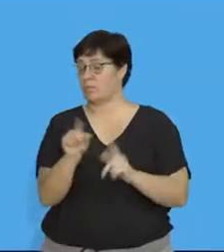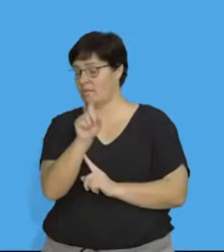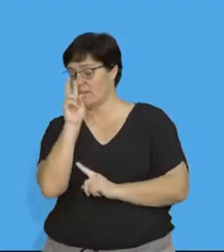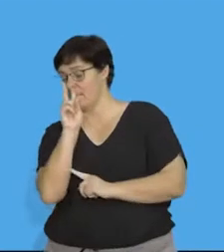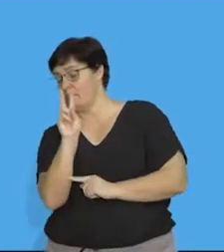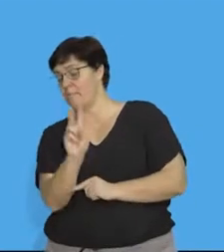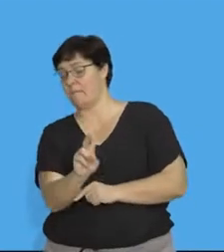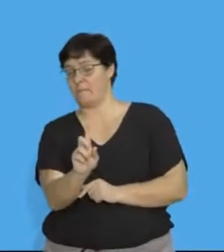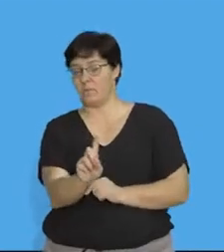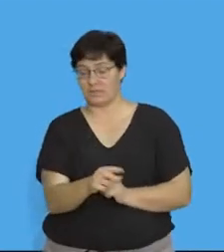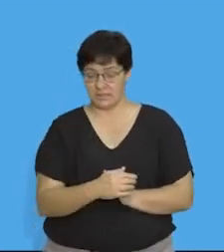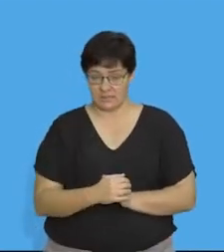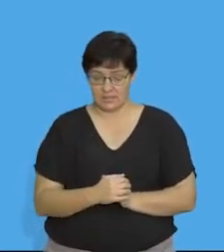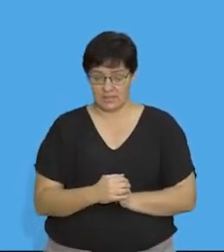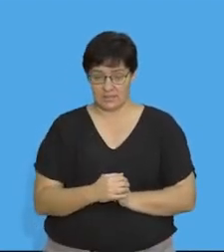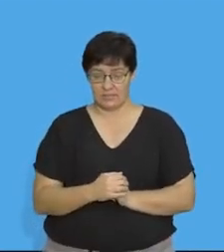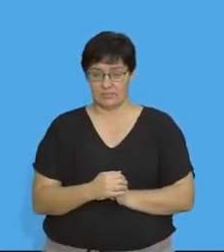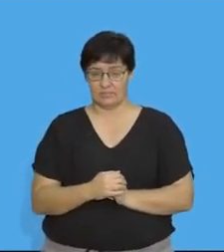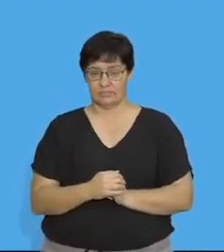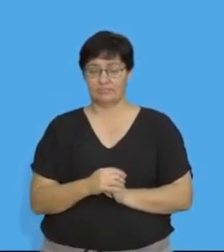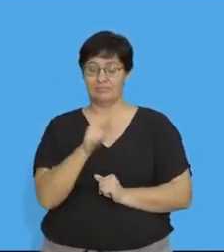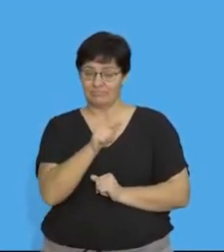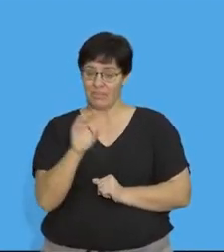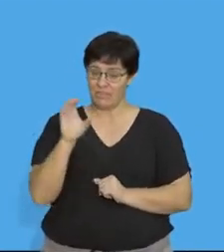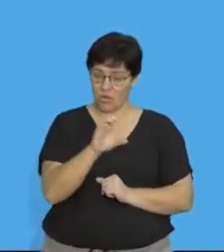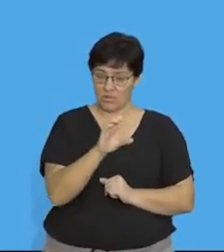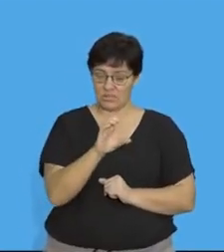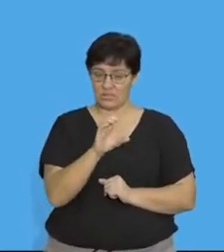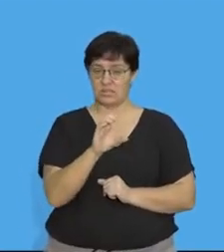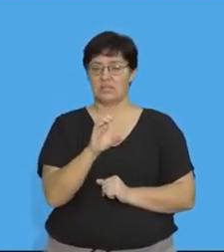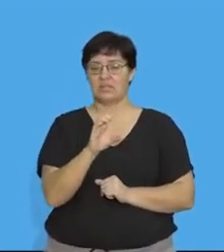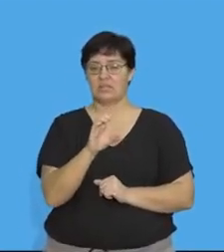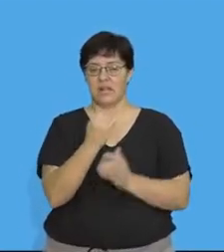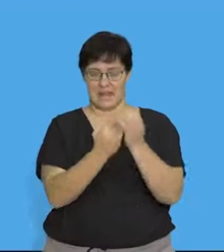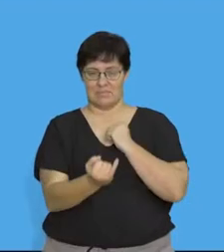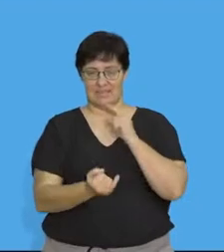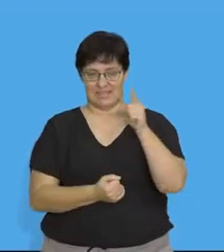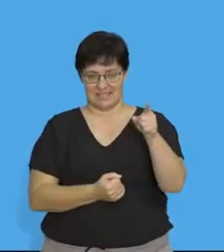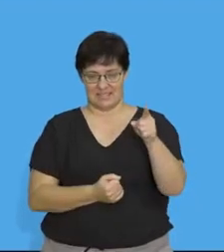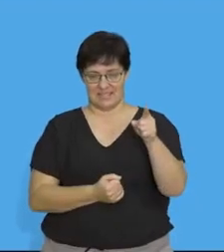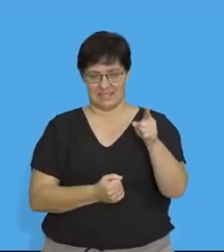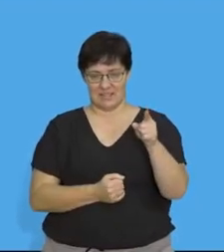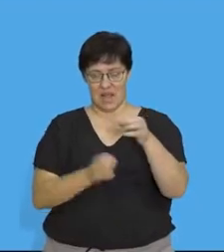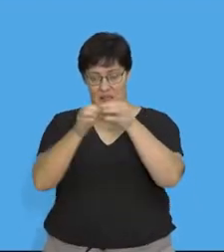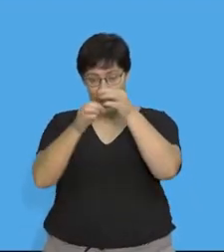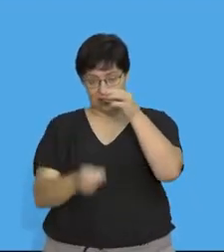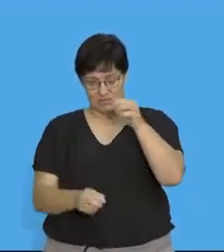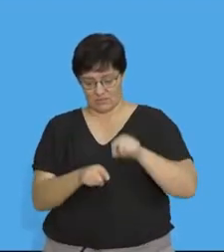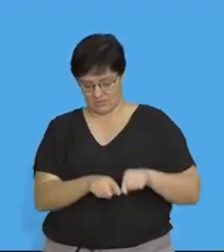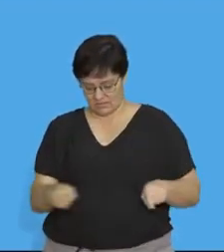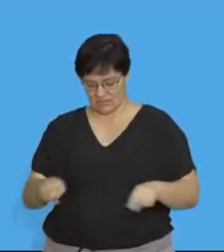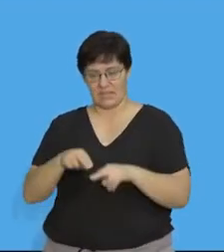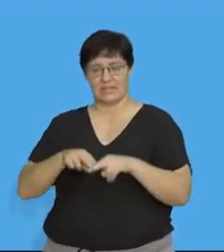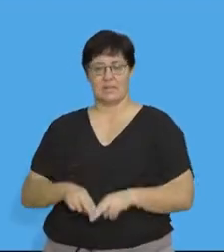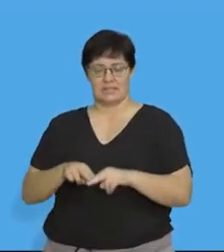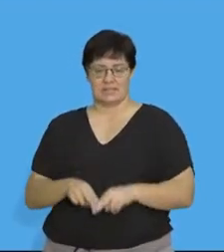the force is the independent variable and the extension is the dependent